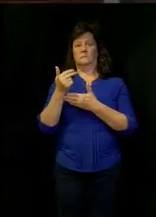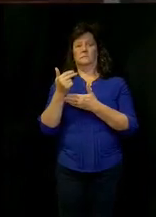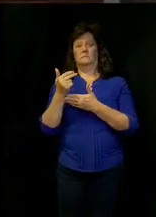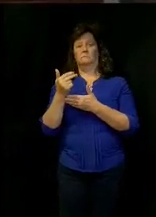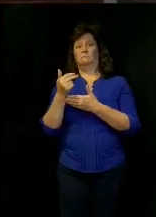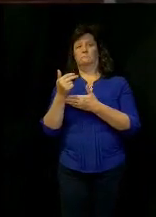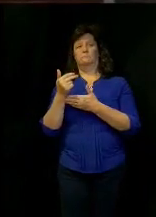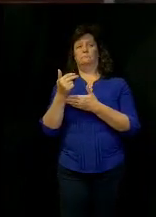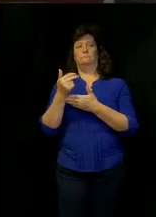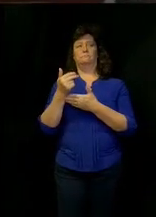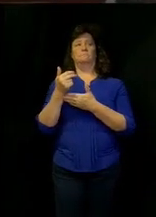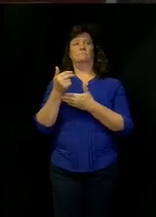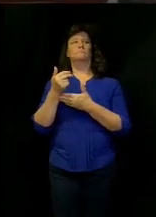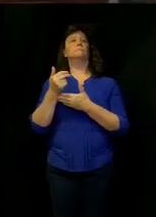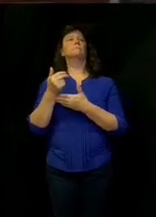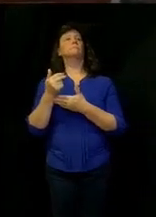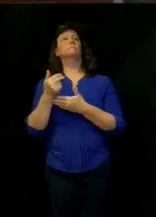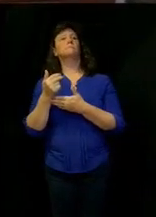Acts chapter